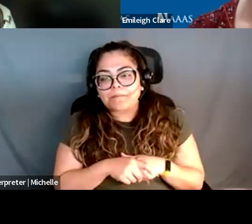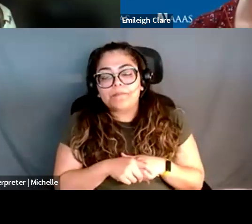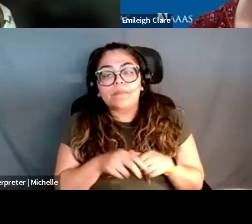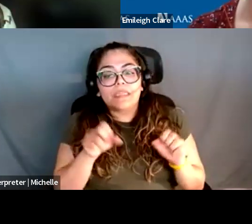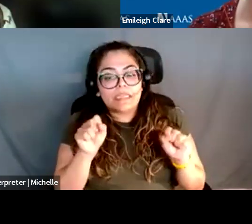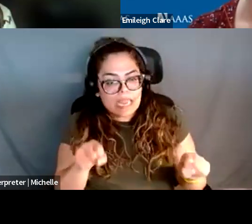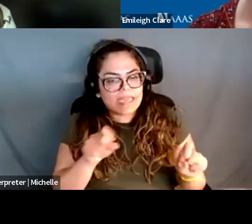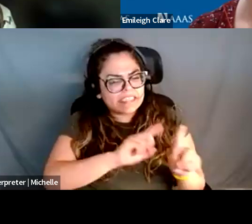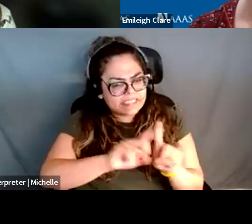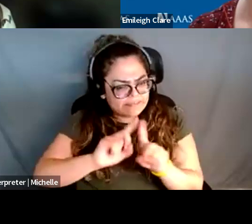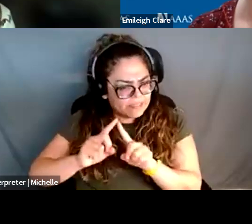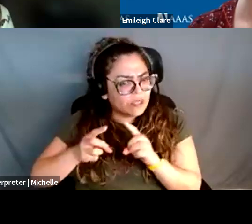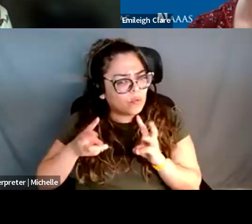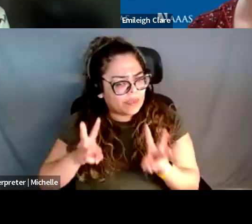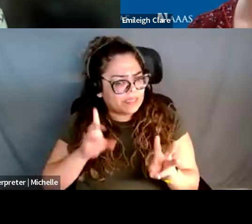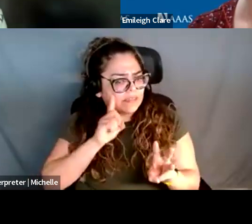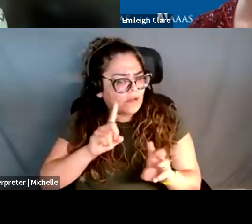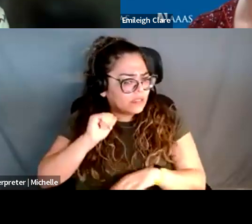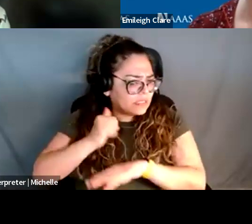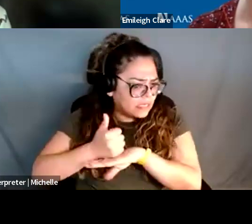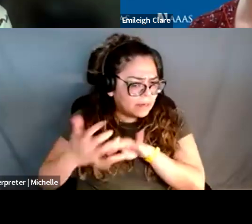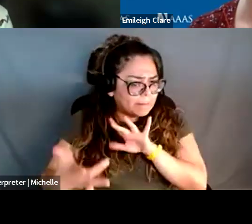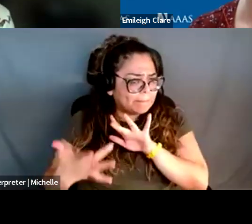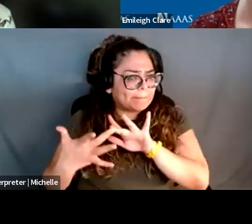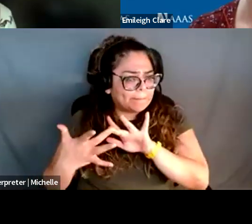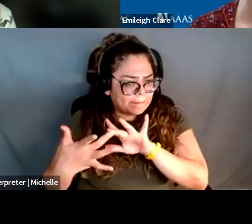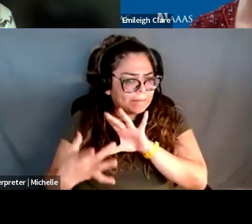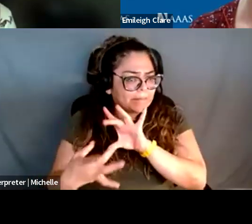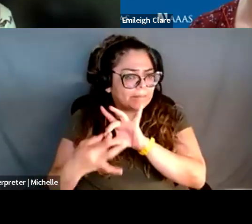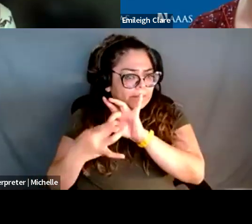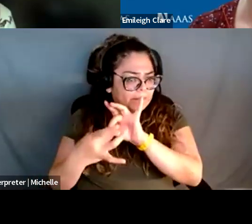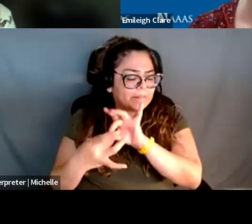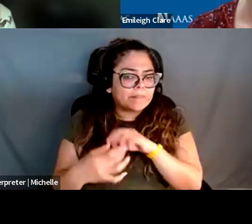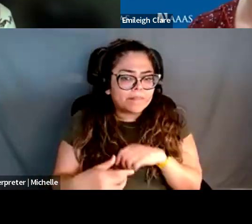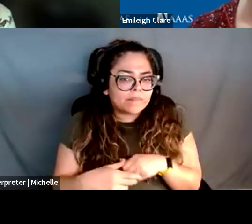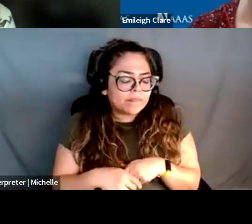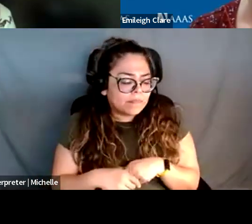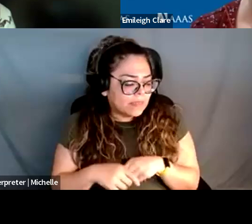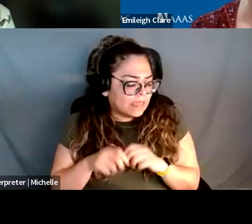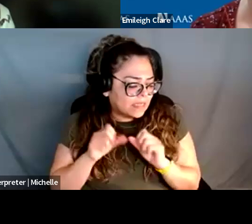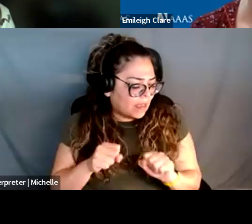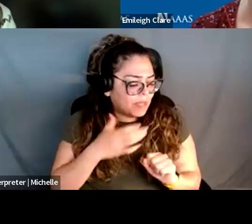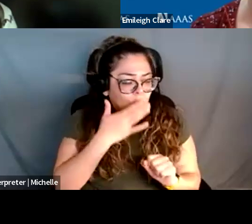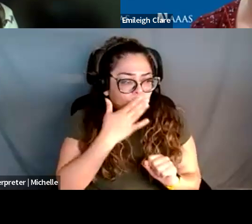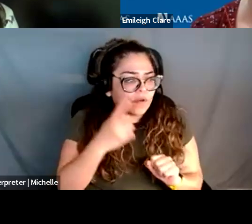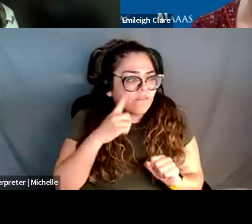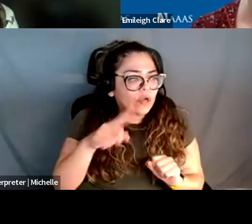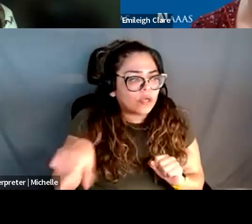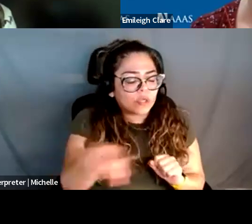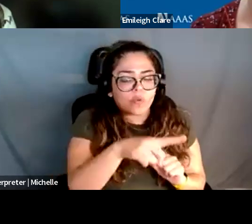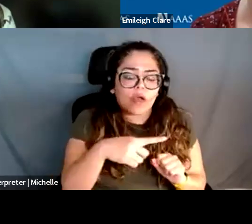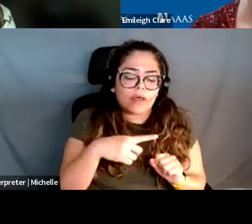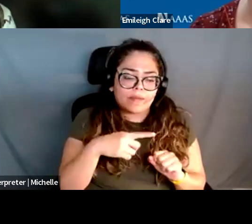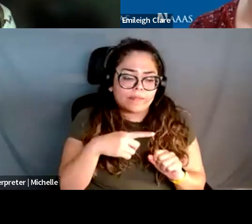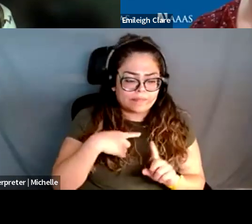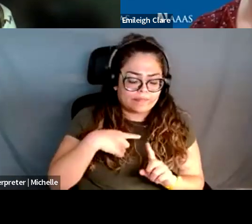informal ways of establishing that connection, and it can be good for you to be proactive and look on the